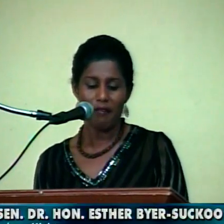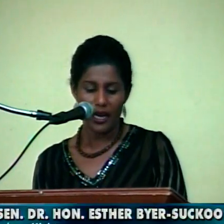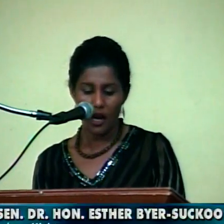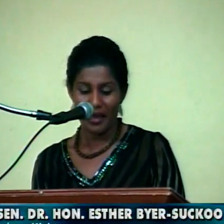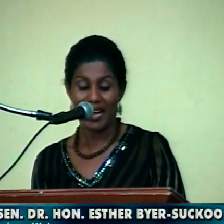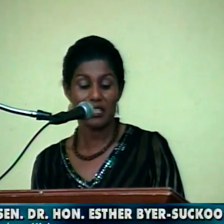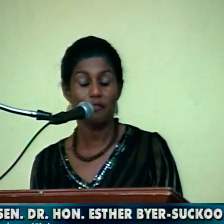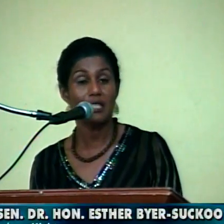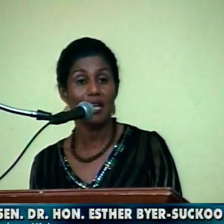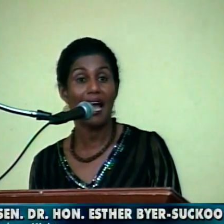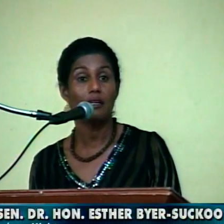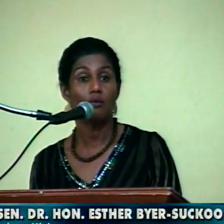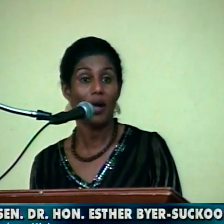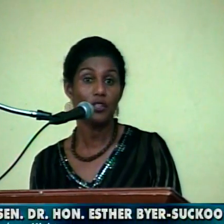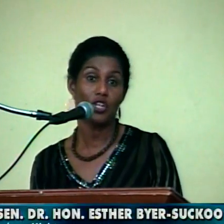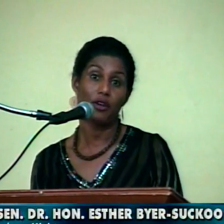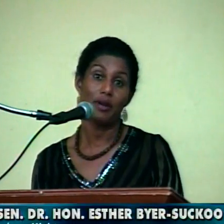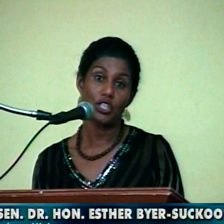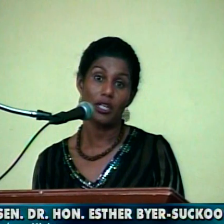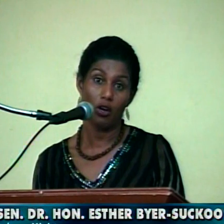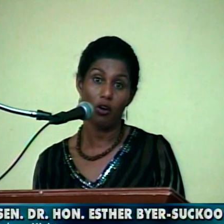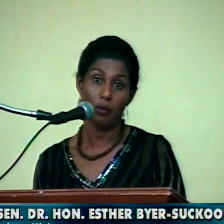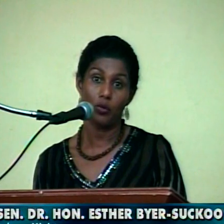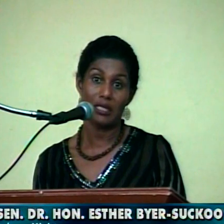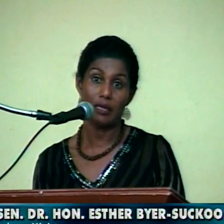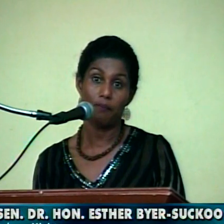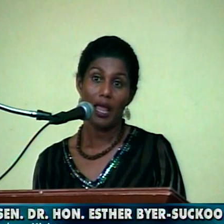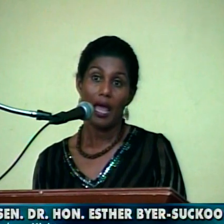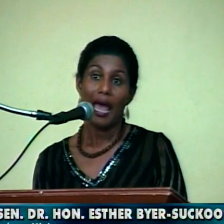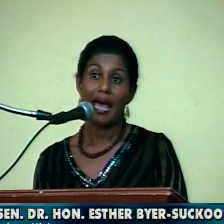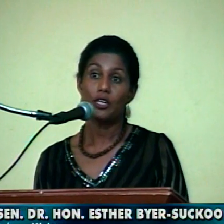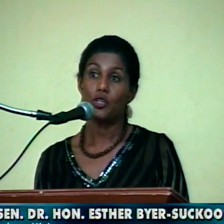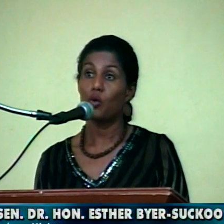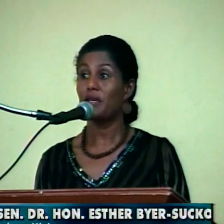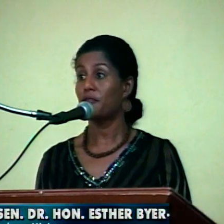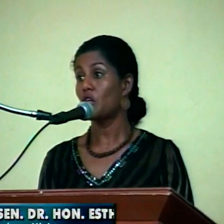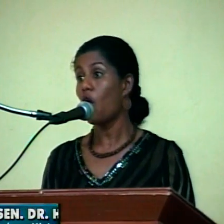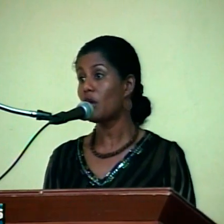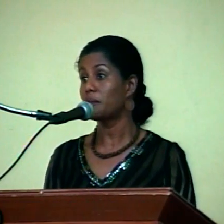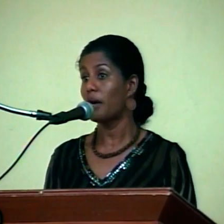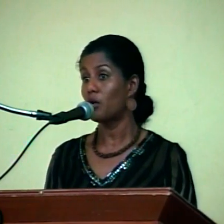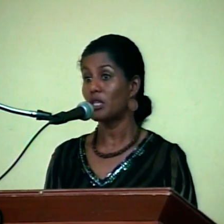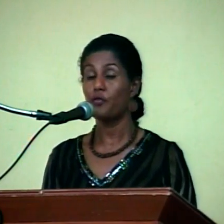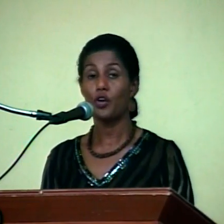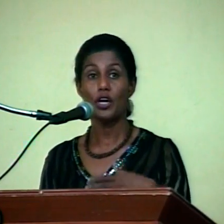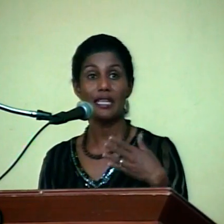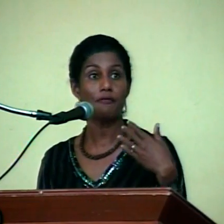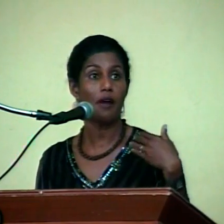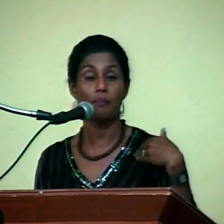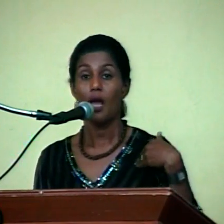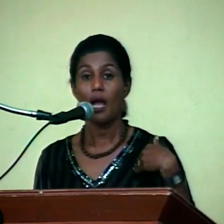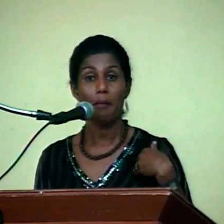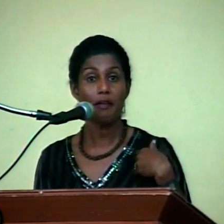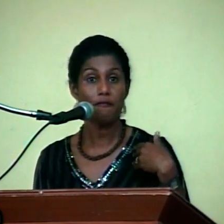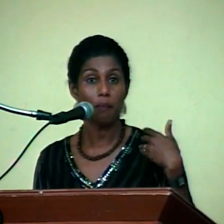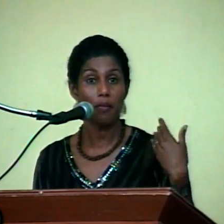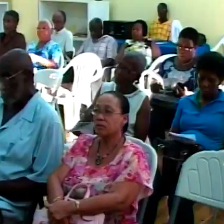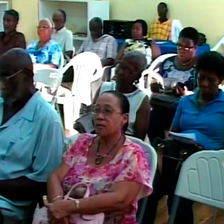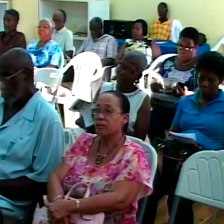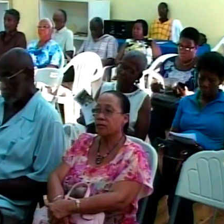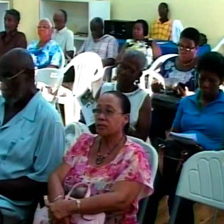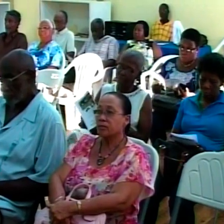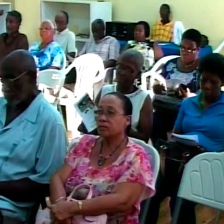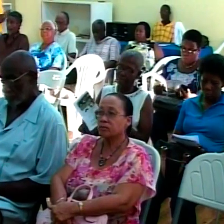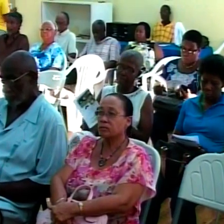engine of economic activity and wealth generation in our community. And you know, we've talked about, and you've heard it coming from